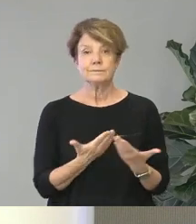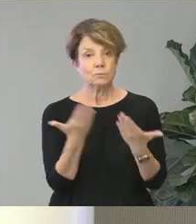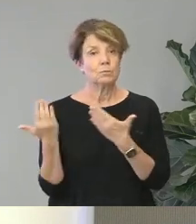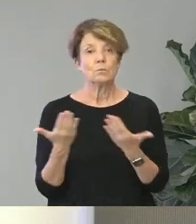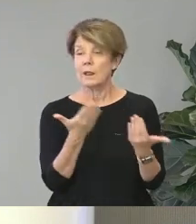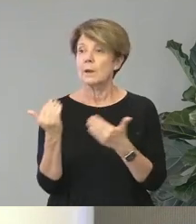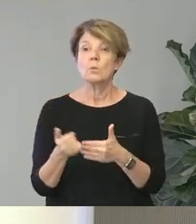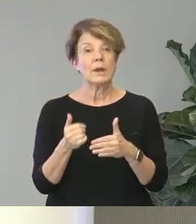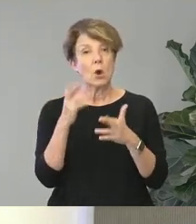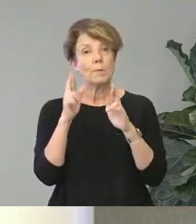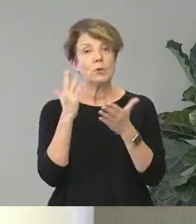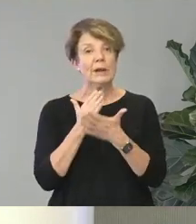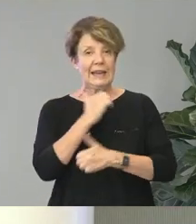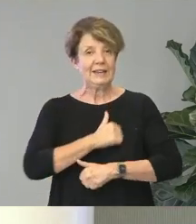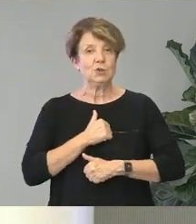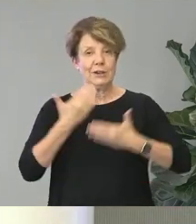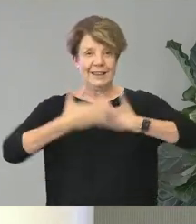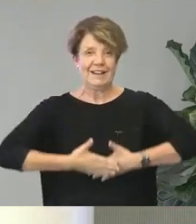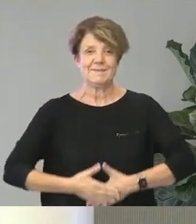that you enjoy the evening.